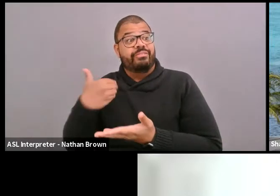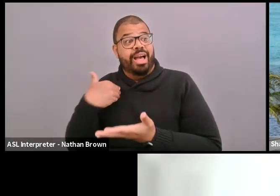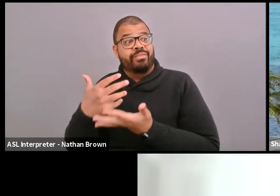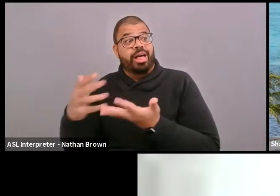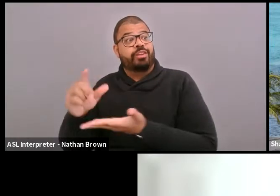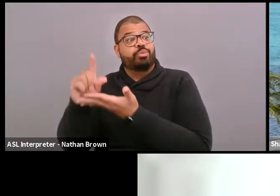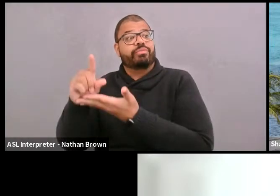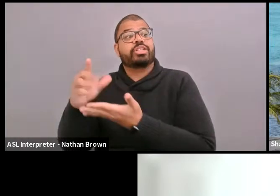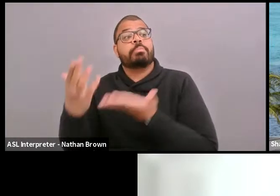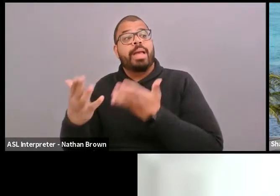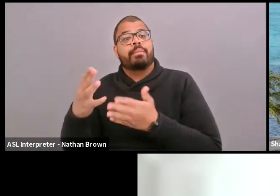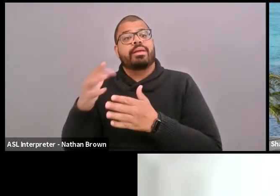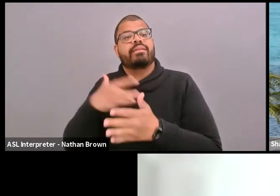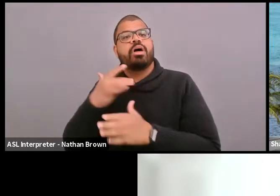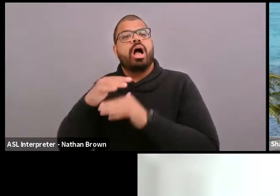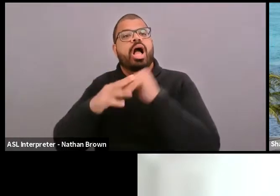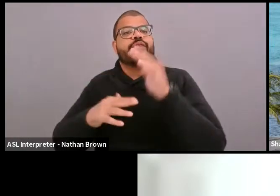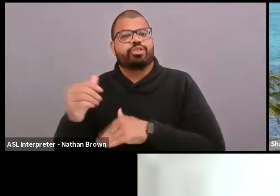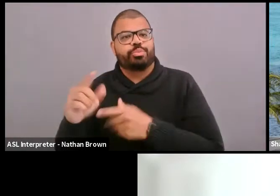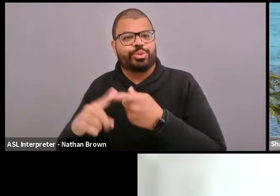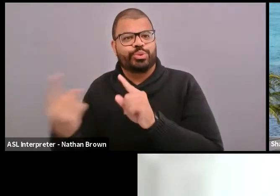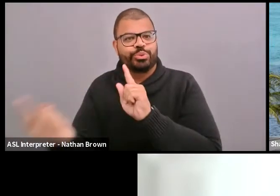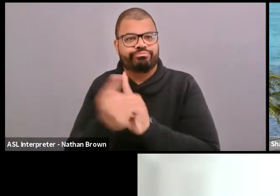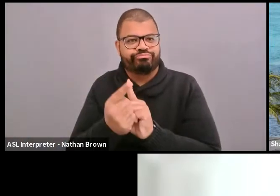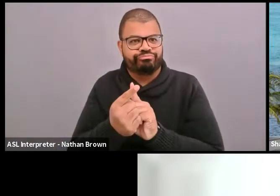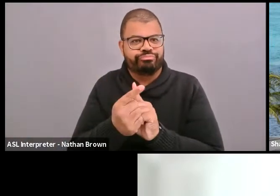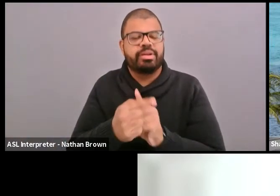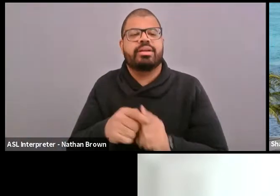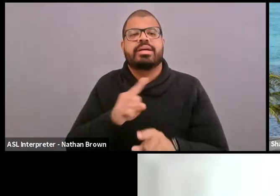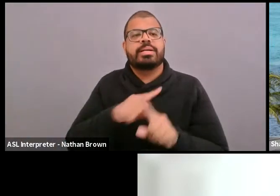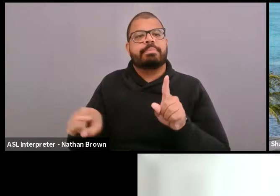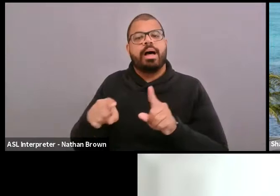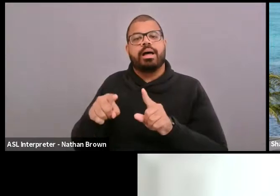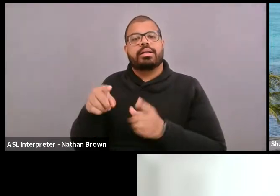me for an extension. But what if the student of color or the